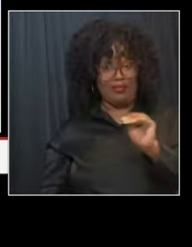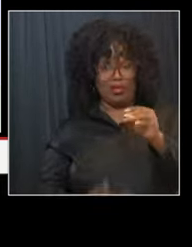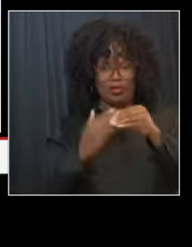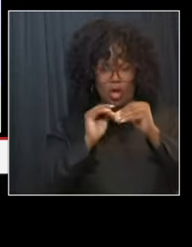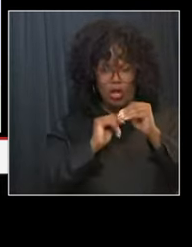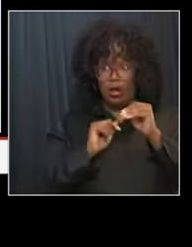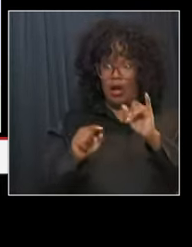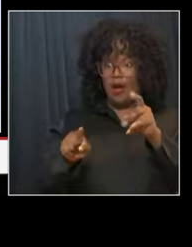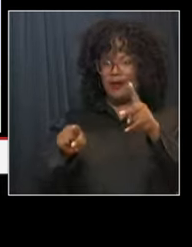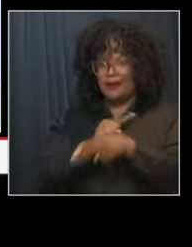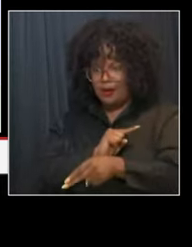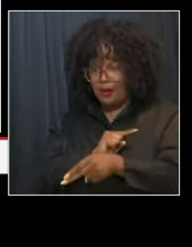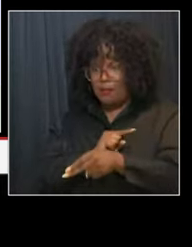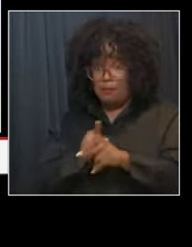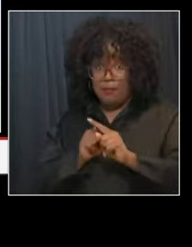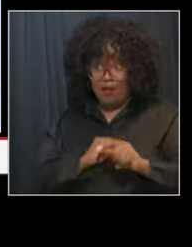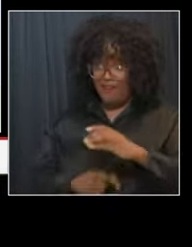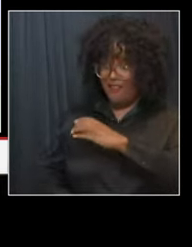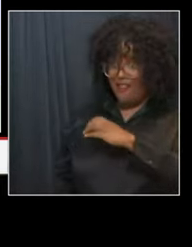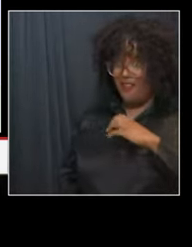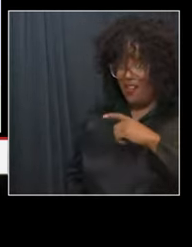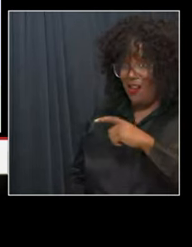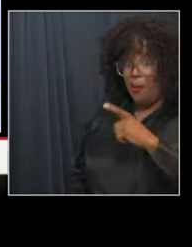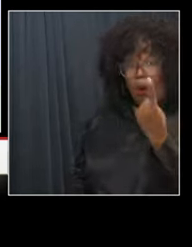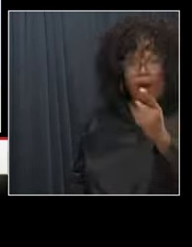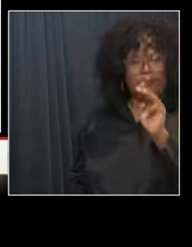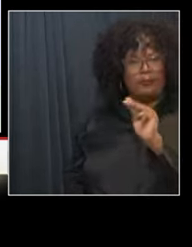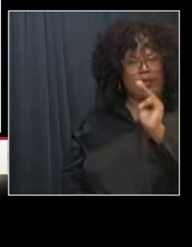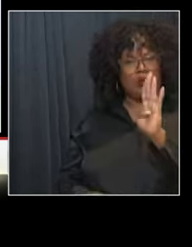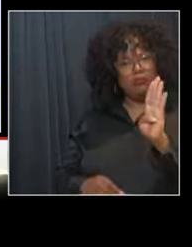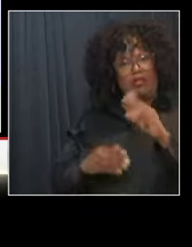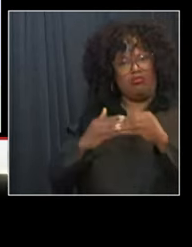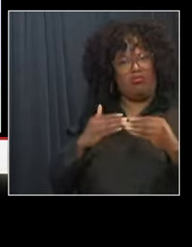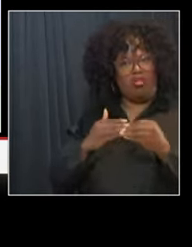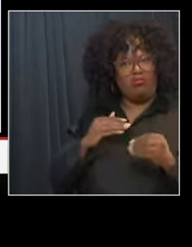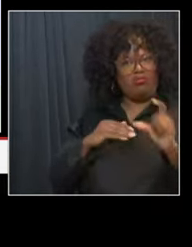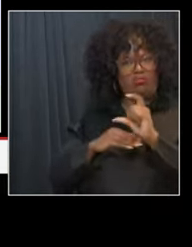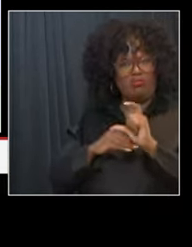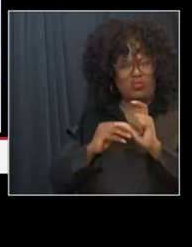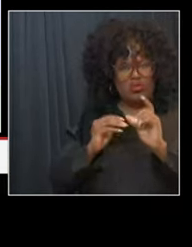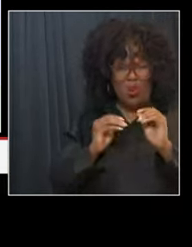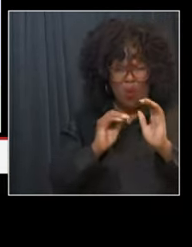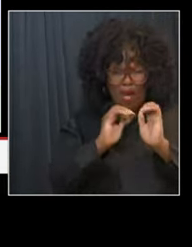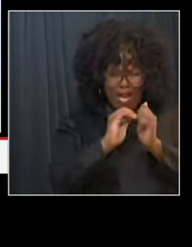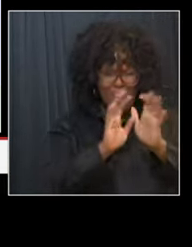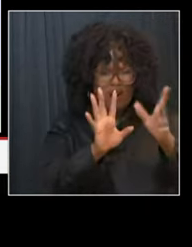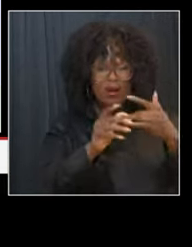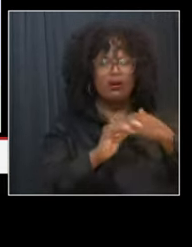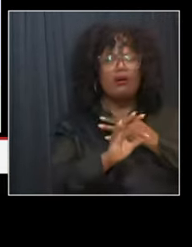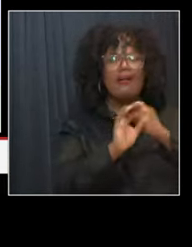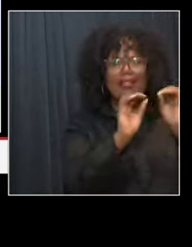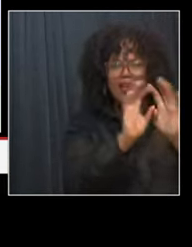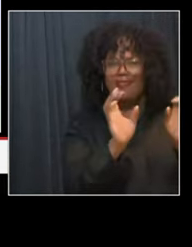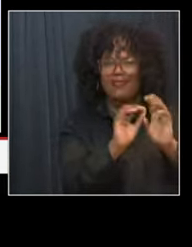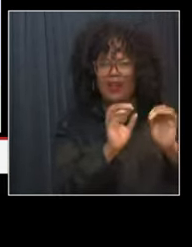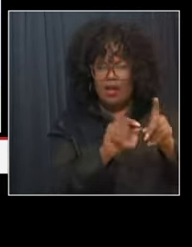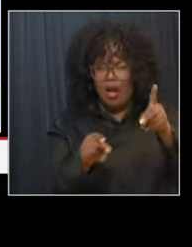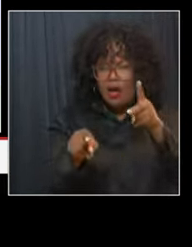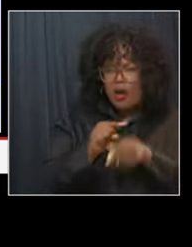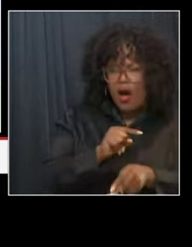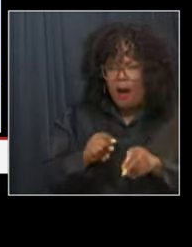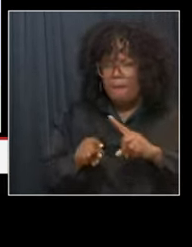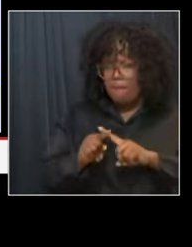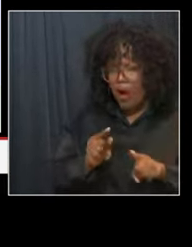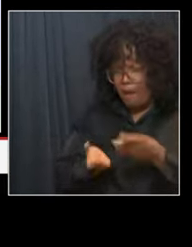of spending. So I want to be clear about where we're starting. We can propose cuts, but you have to maintain those